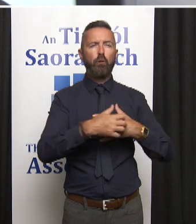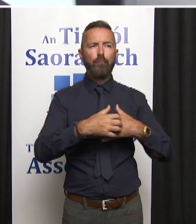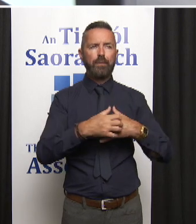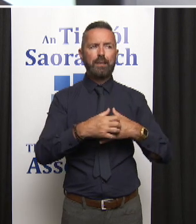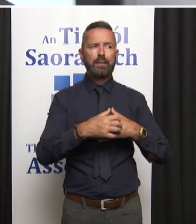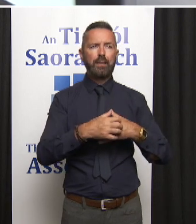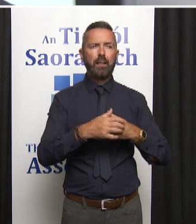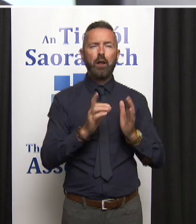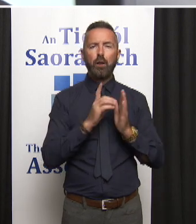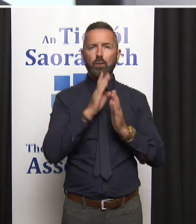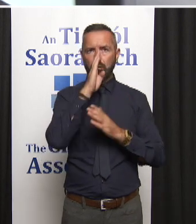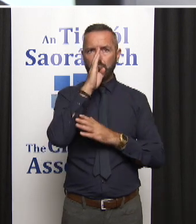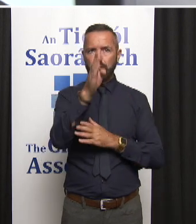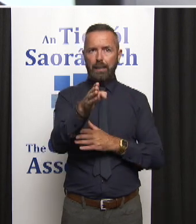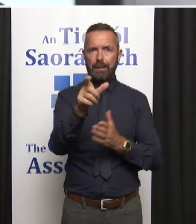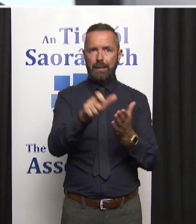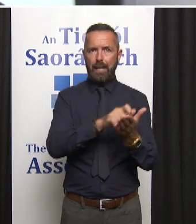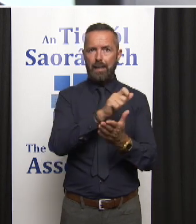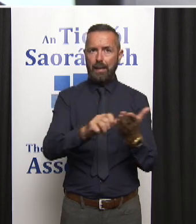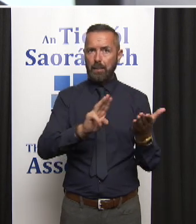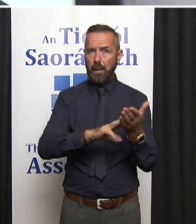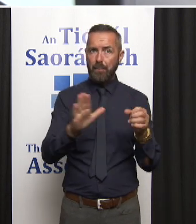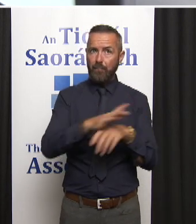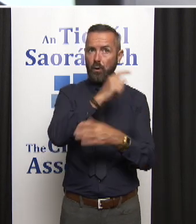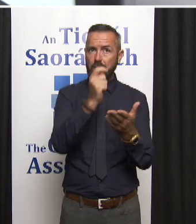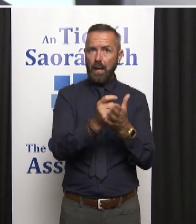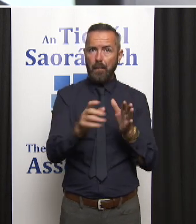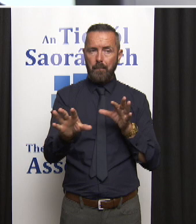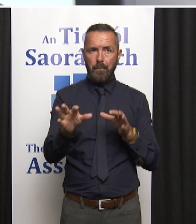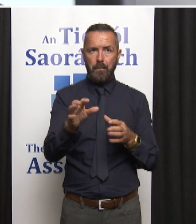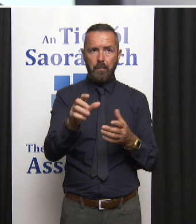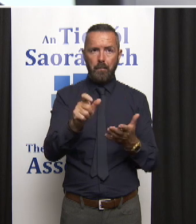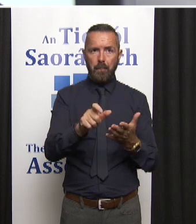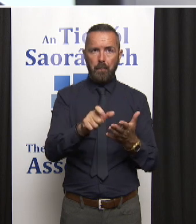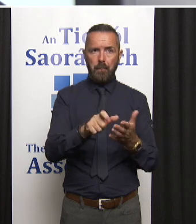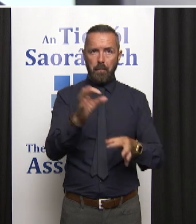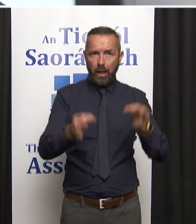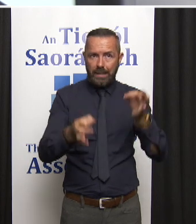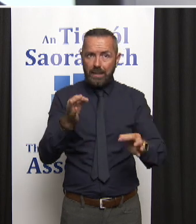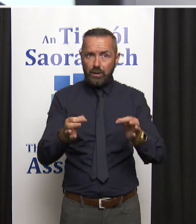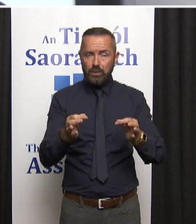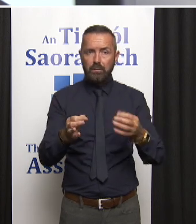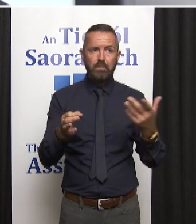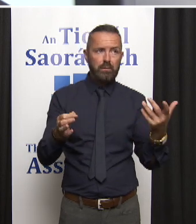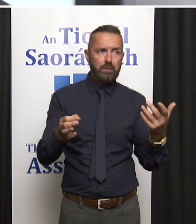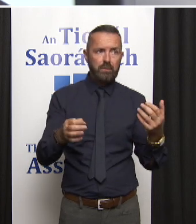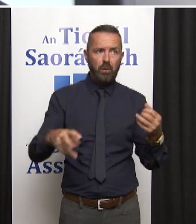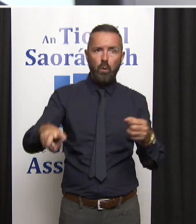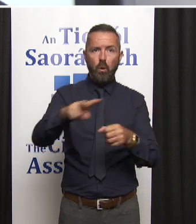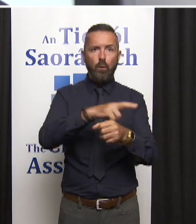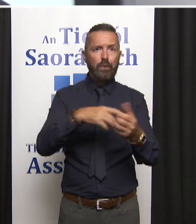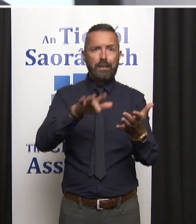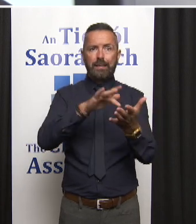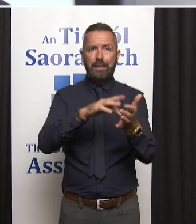elected members would be full-time politicians elected via maybe a single city and county-wide constituency. That would be